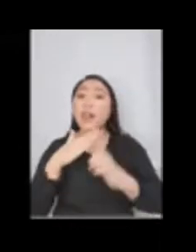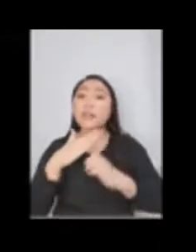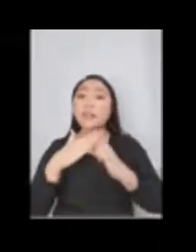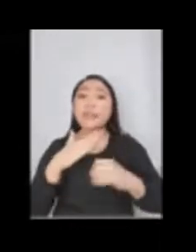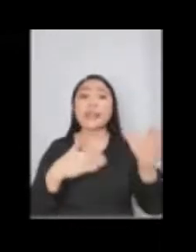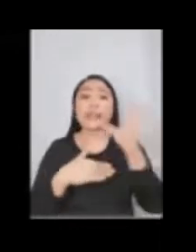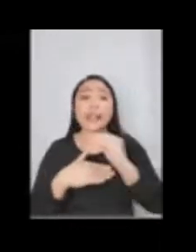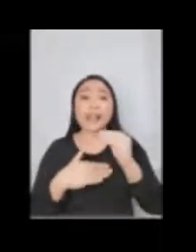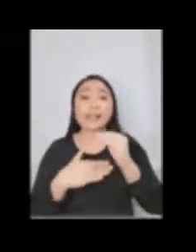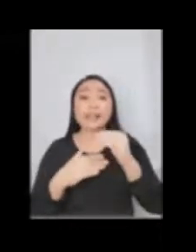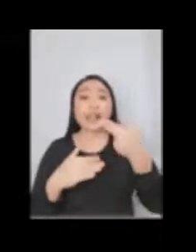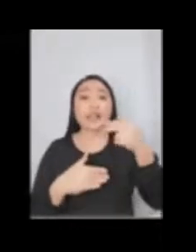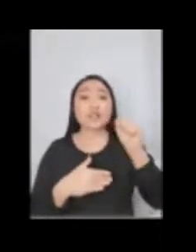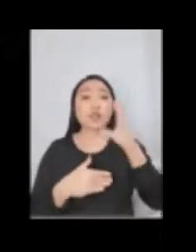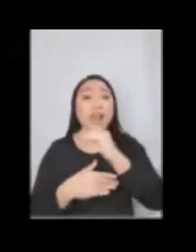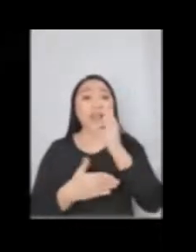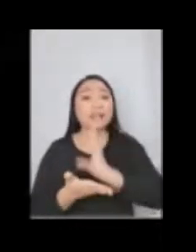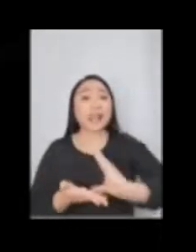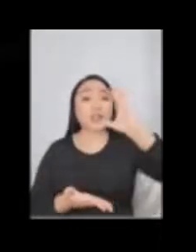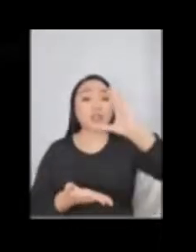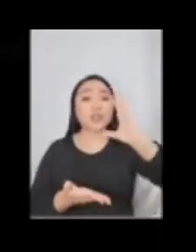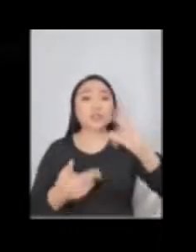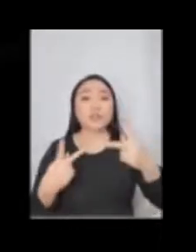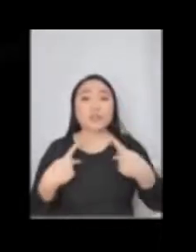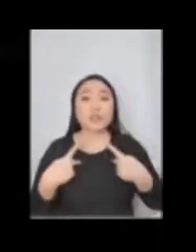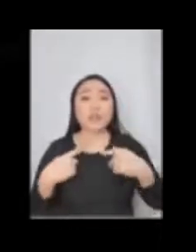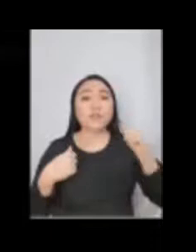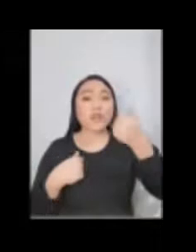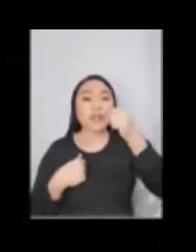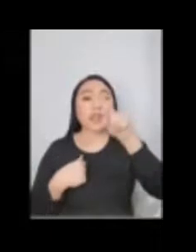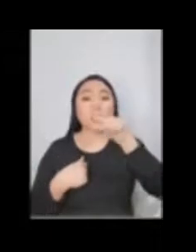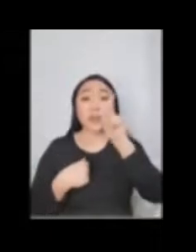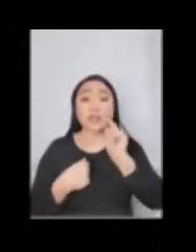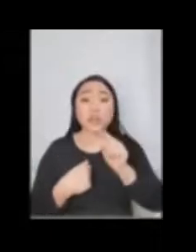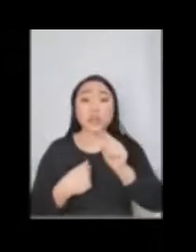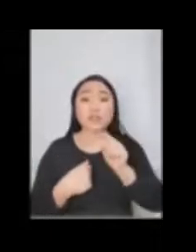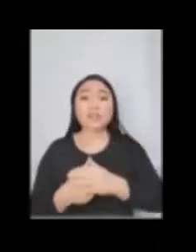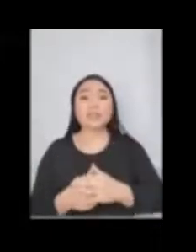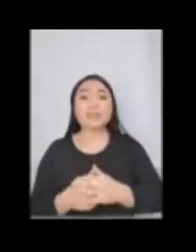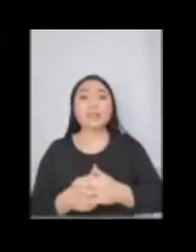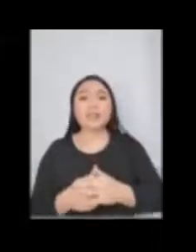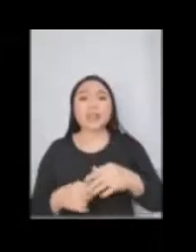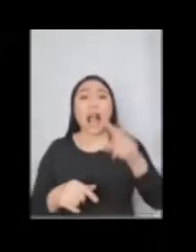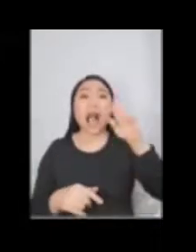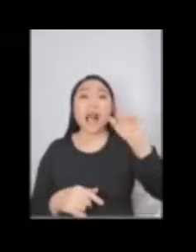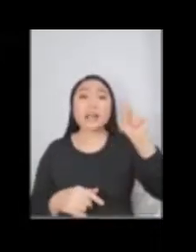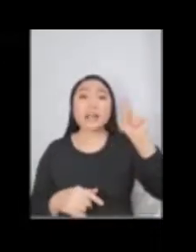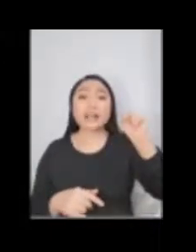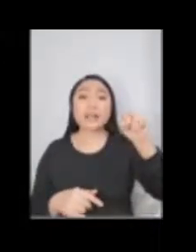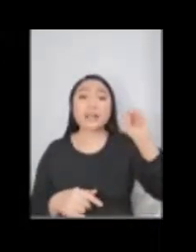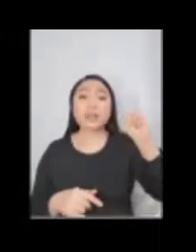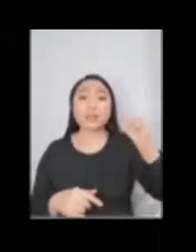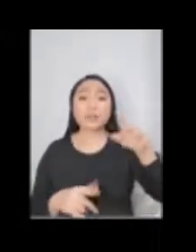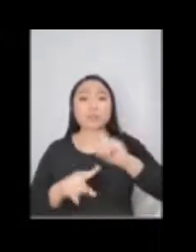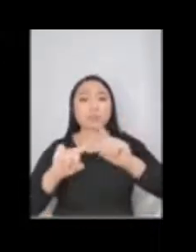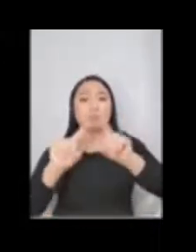topics. Try natin yung elementary. So, ito po yung quiz page mismo natin. So, we have the